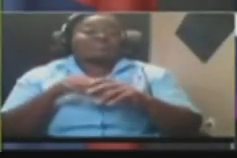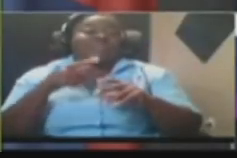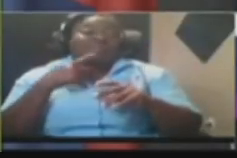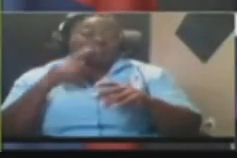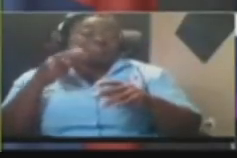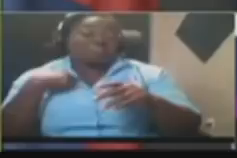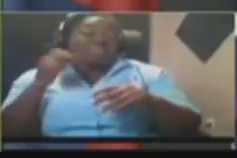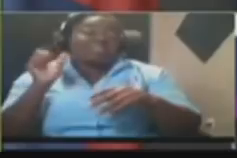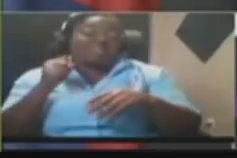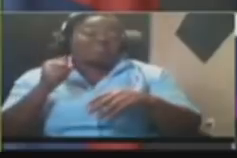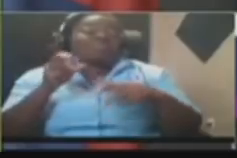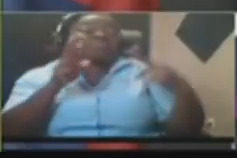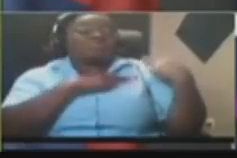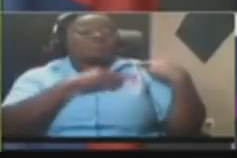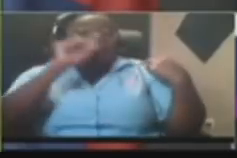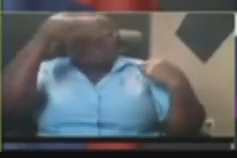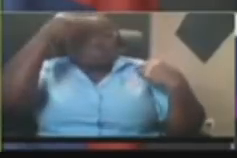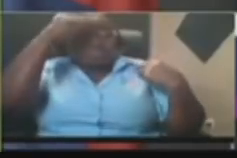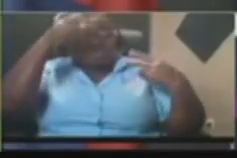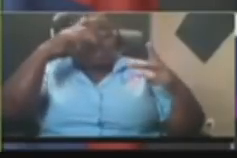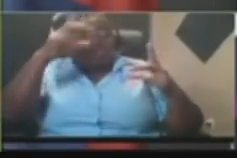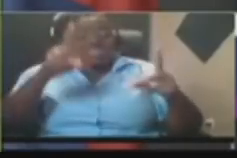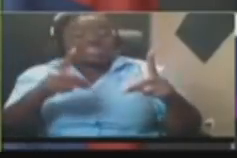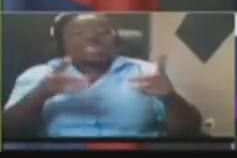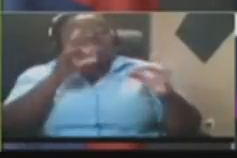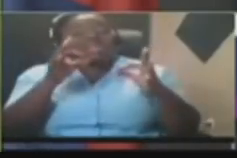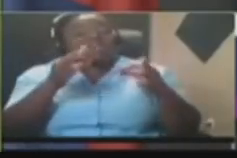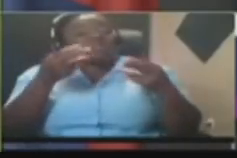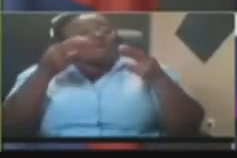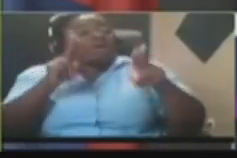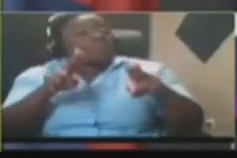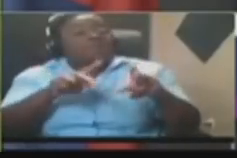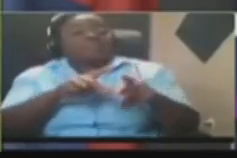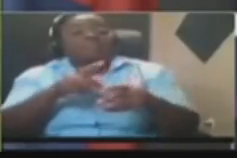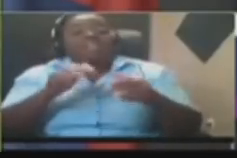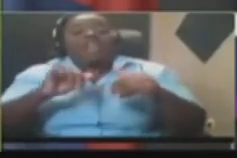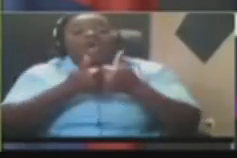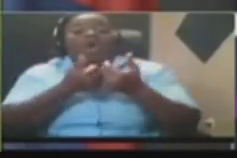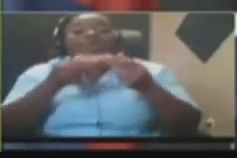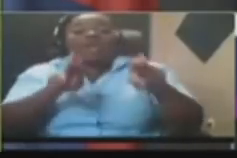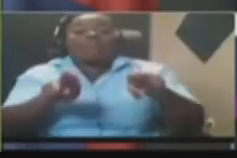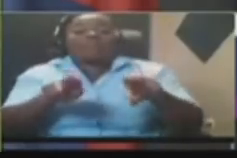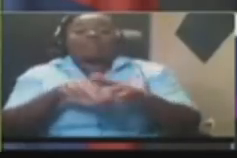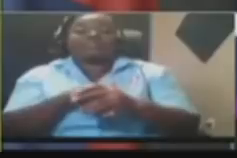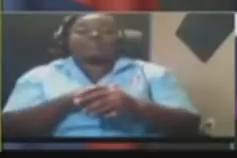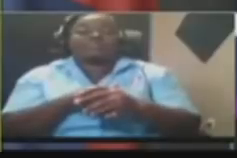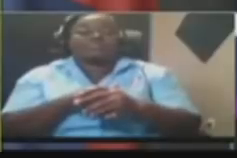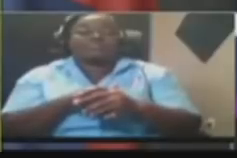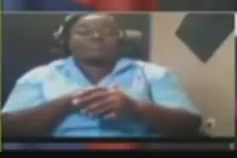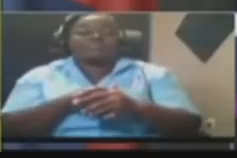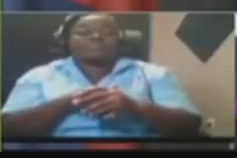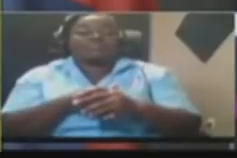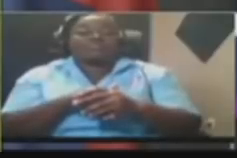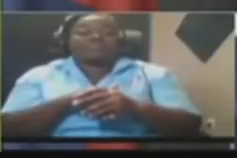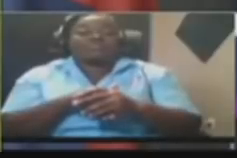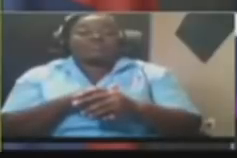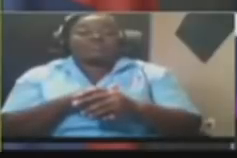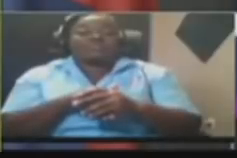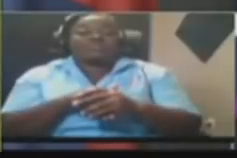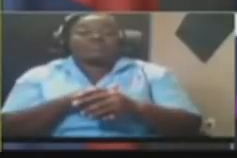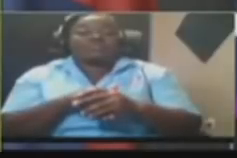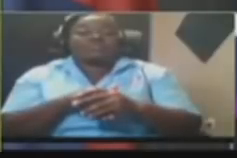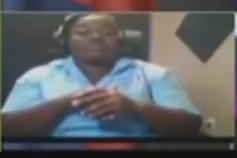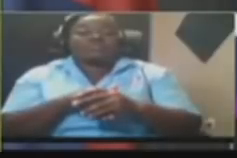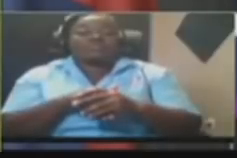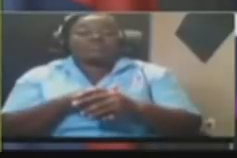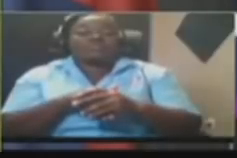responsibility of the government to determine when that happens and how it happens. So whether it's 3/5 in the parliament, the whole parliament, because the first